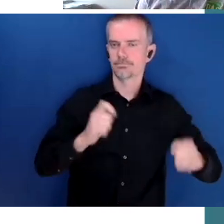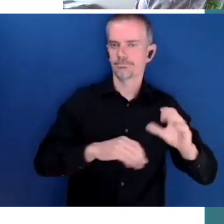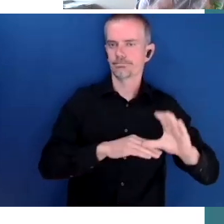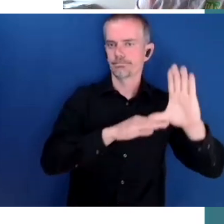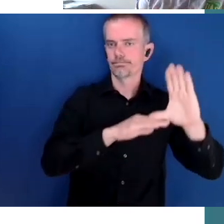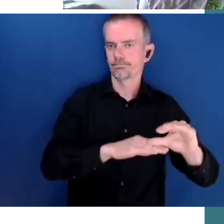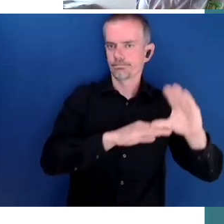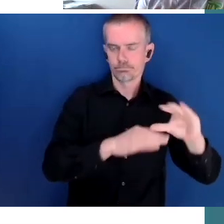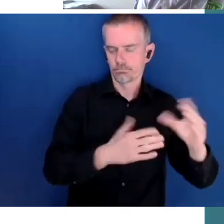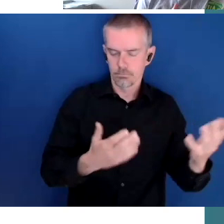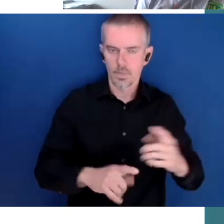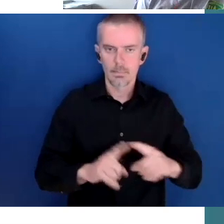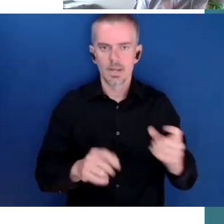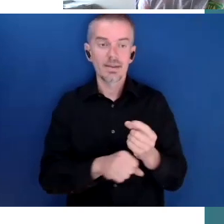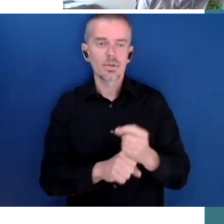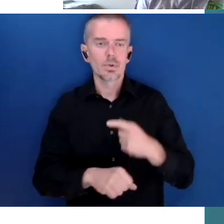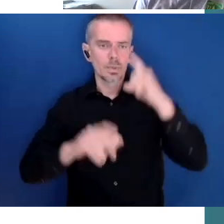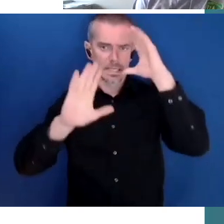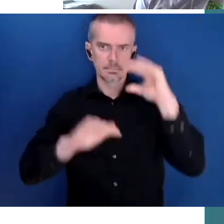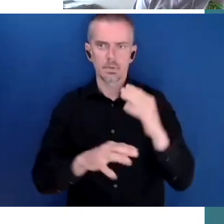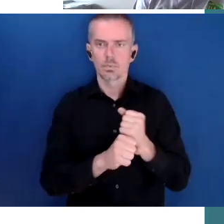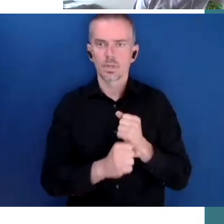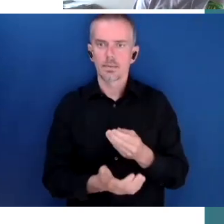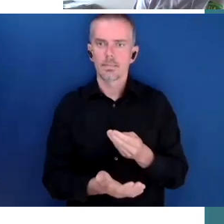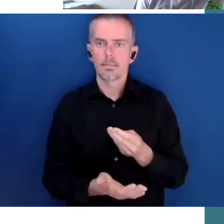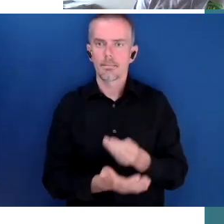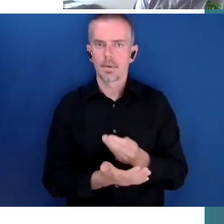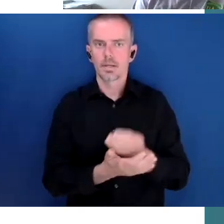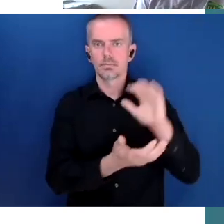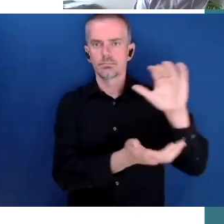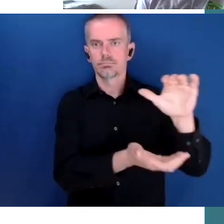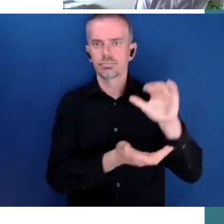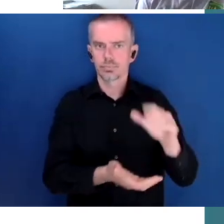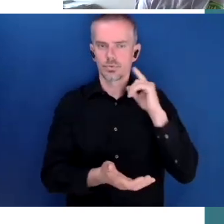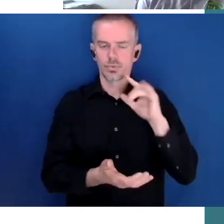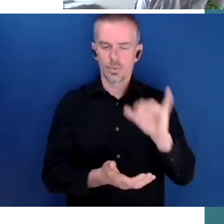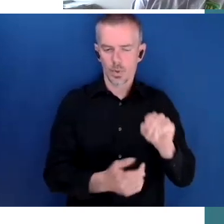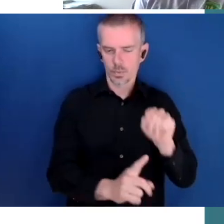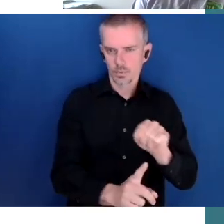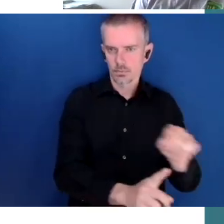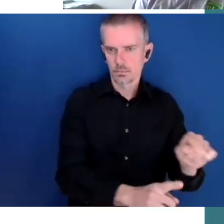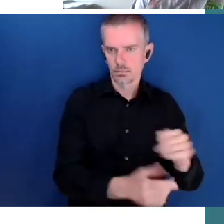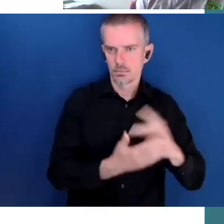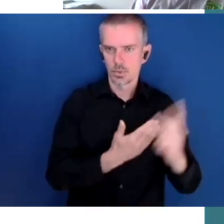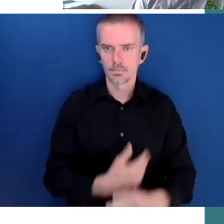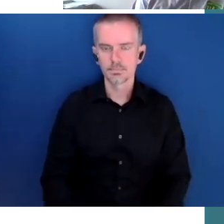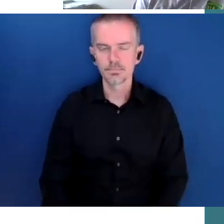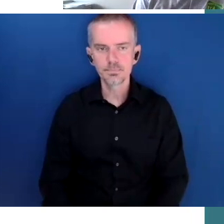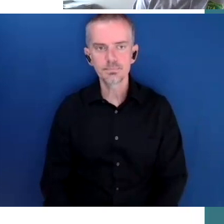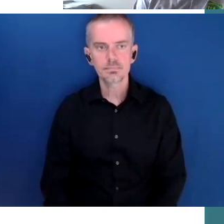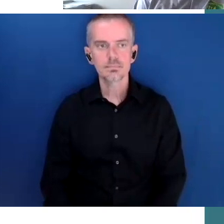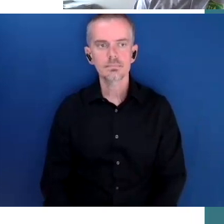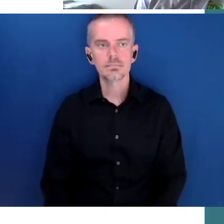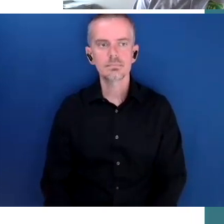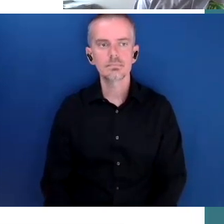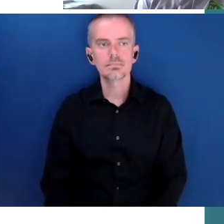year we generally expect that we're going to get an amount of money for those programs. In the last few